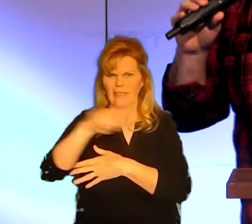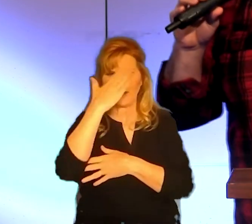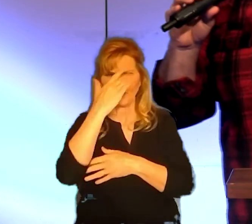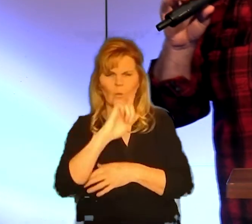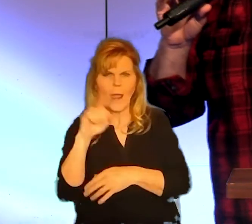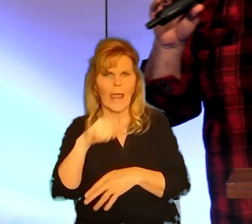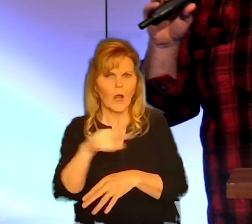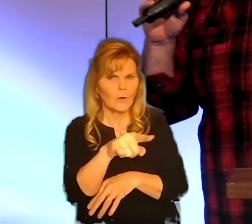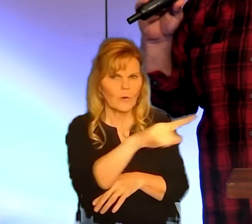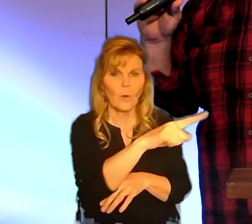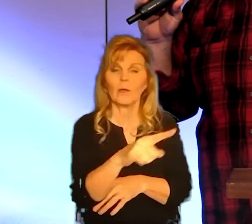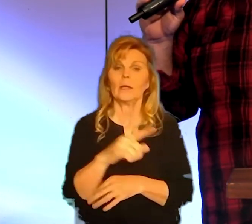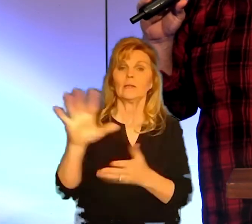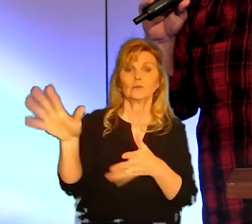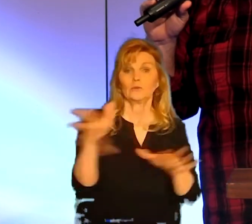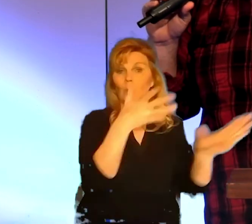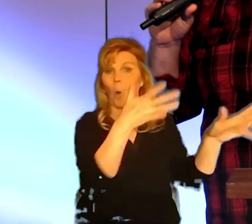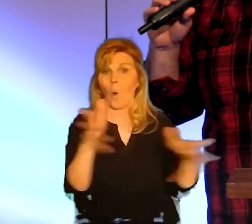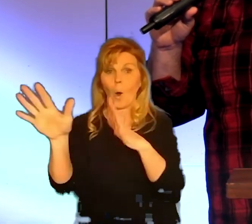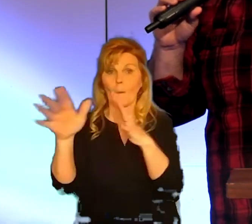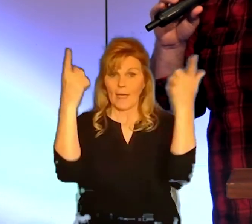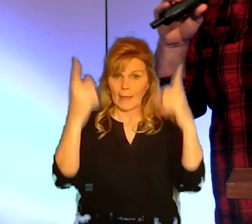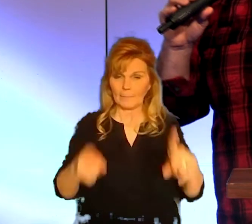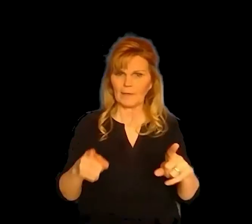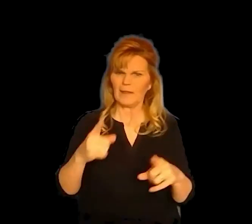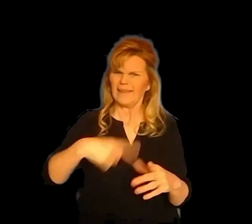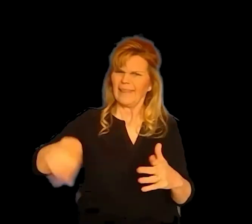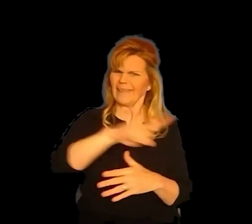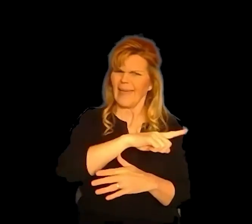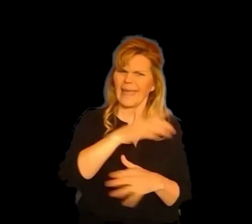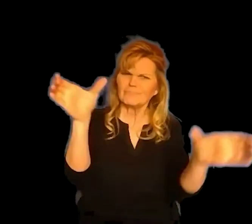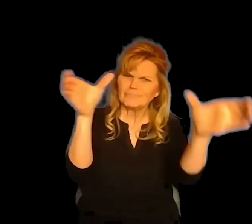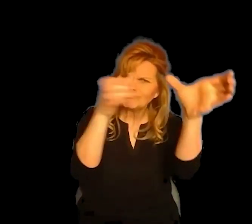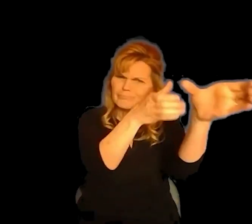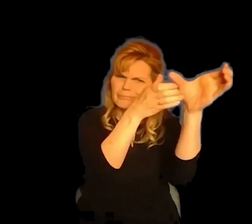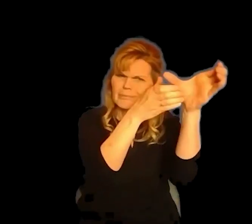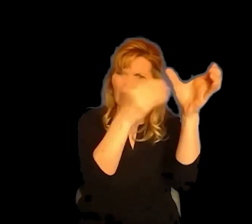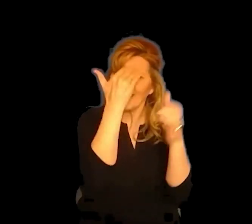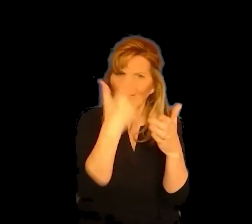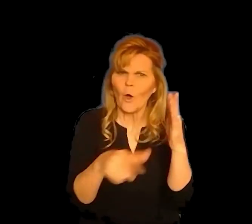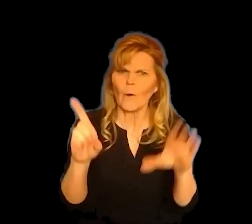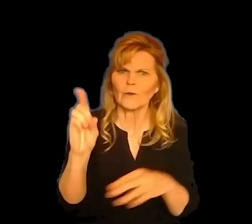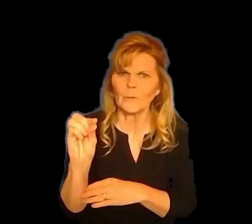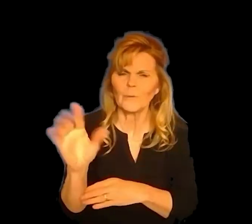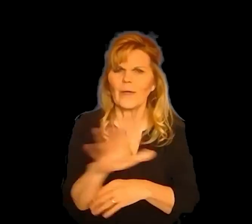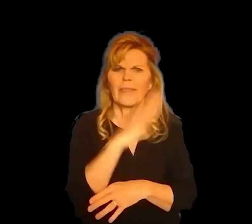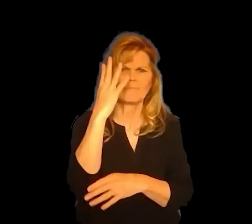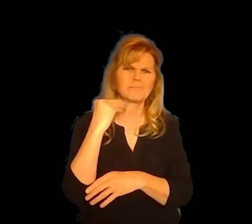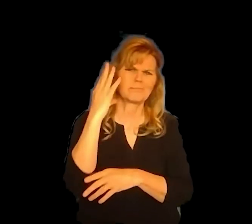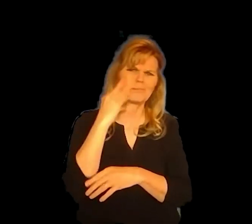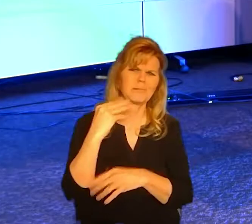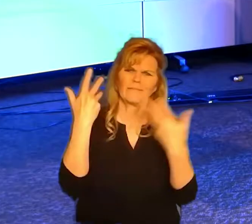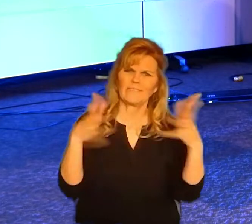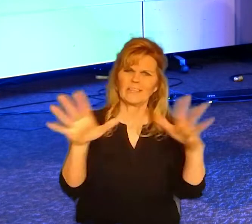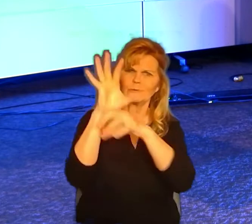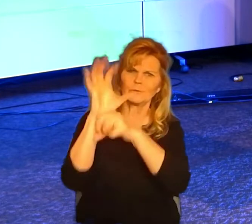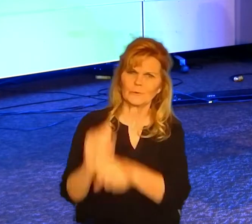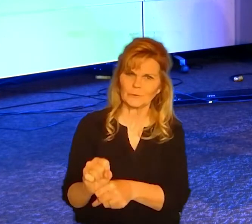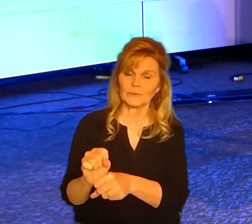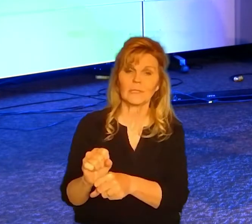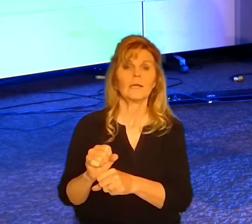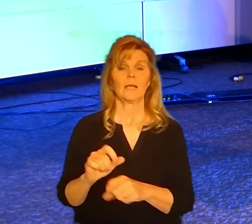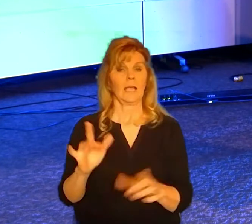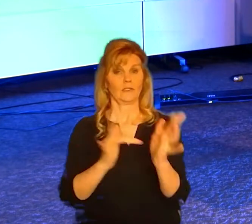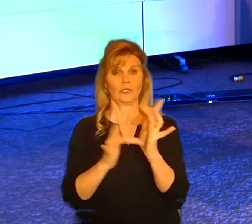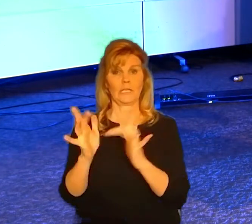what to do during this time when there was storms, like they were used to it. And Jesus